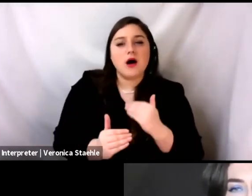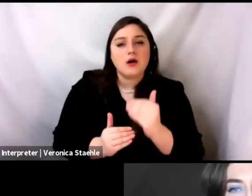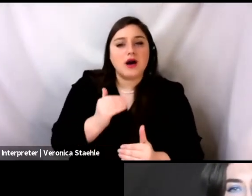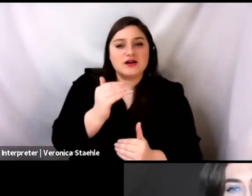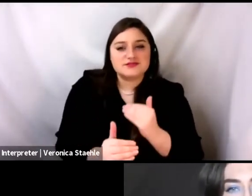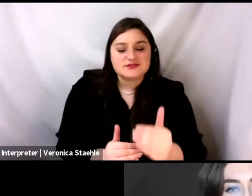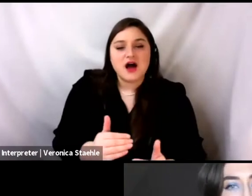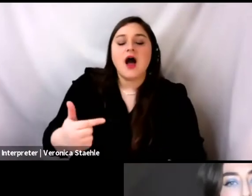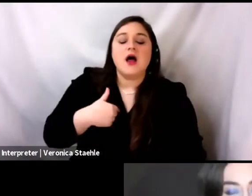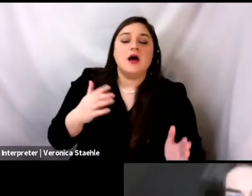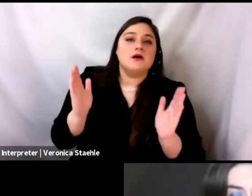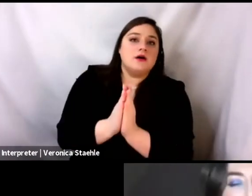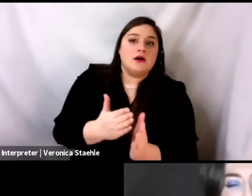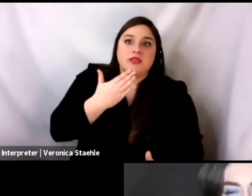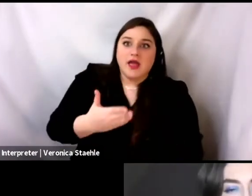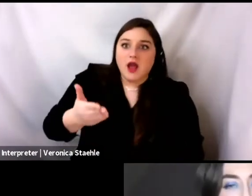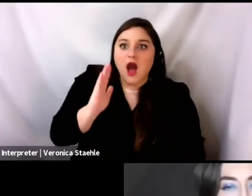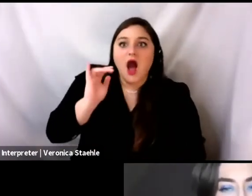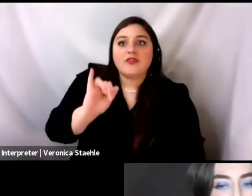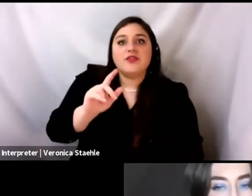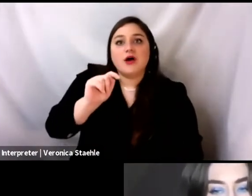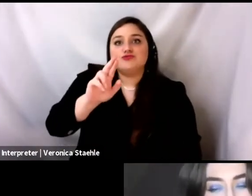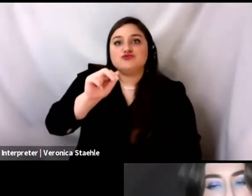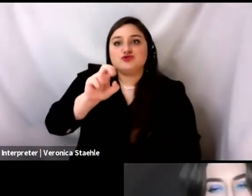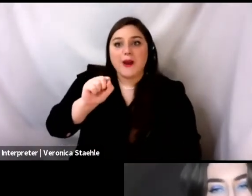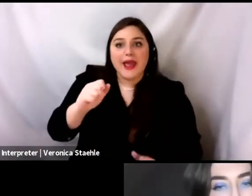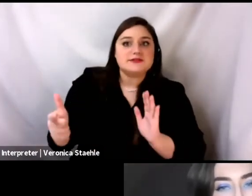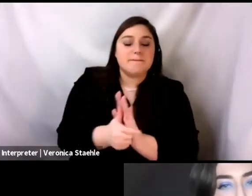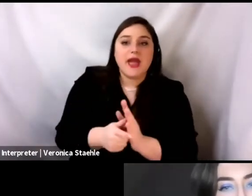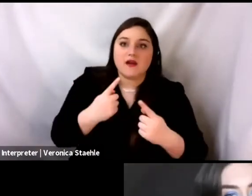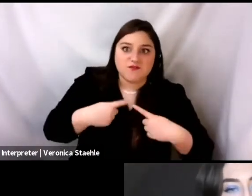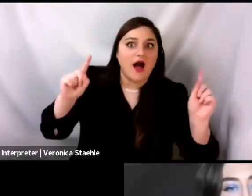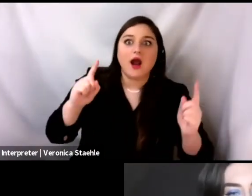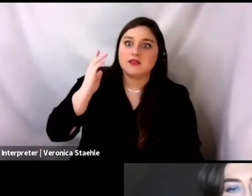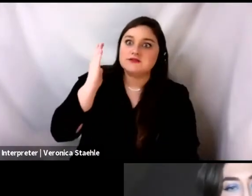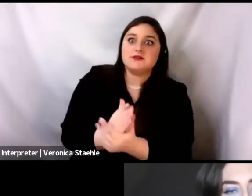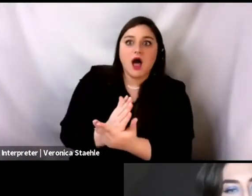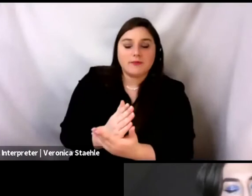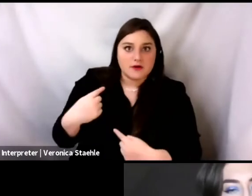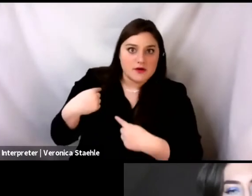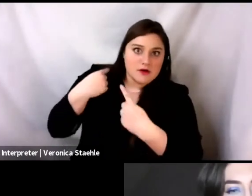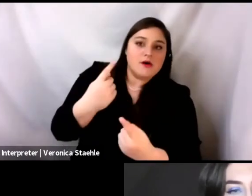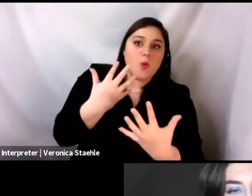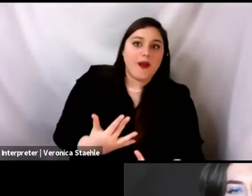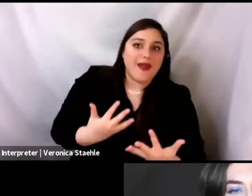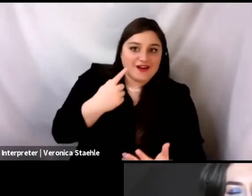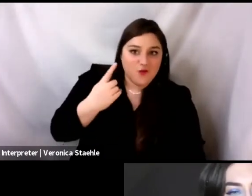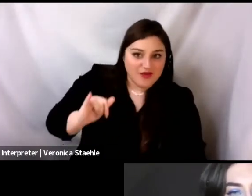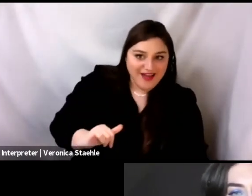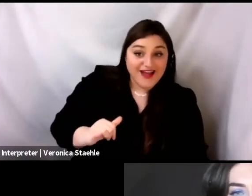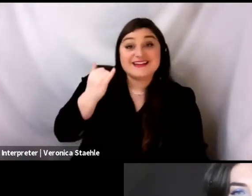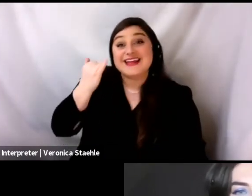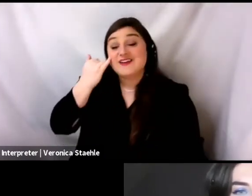Walking While Trans ban was repealed on February 2nd. That was a long time coming. But for those of you who don't know,